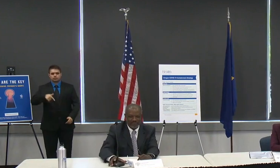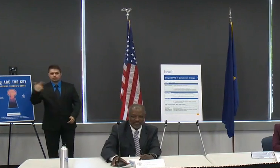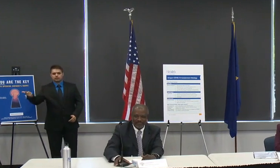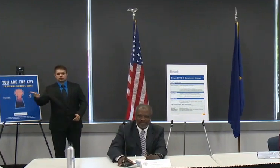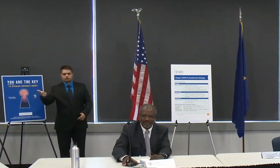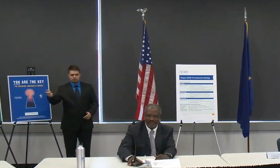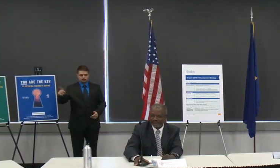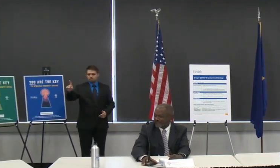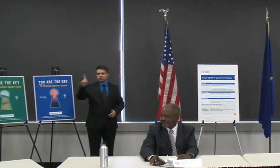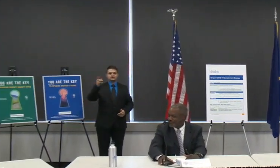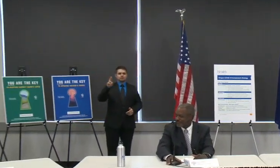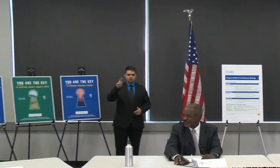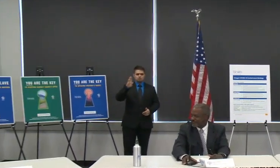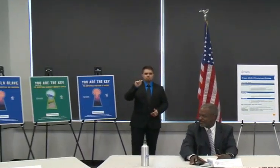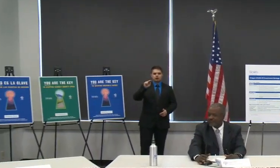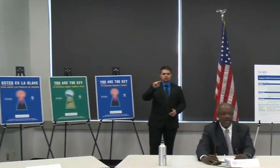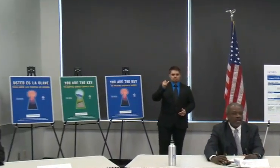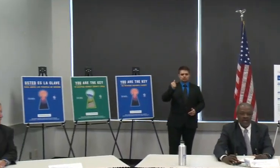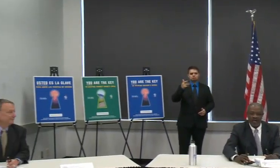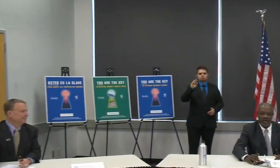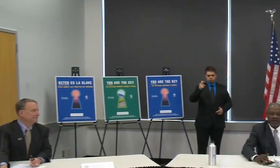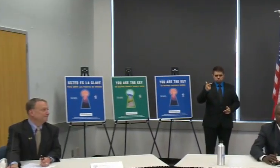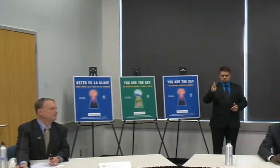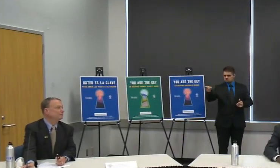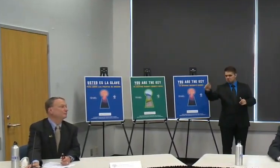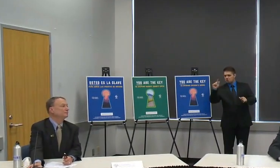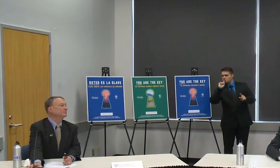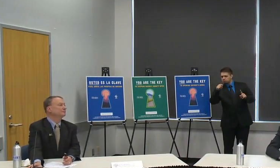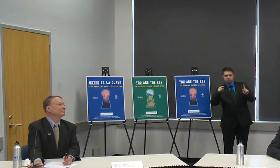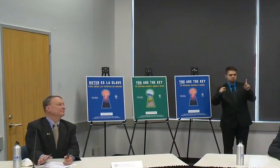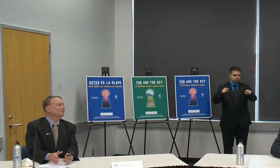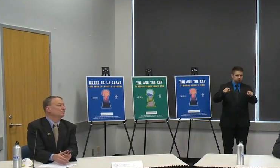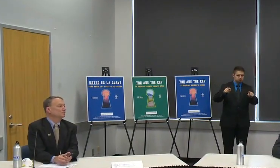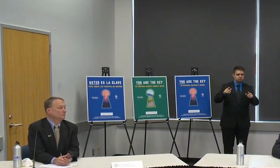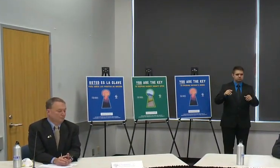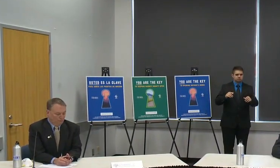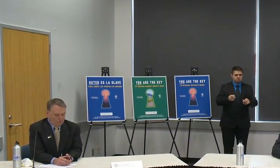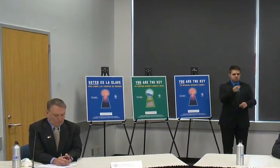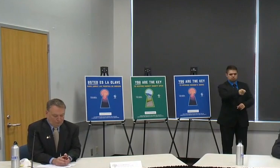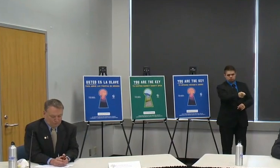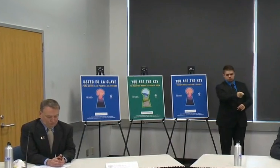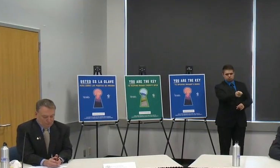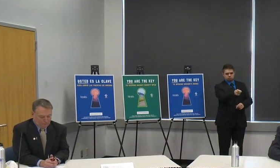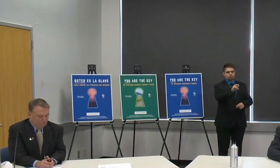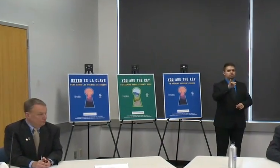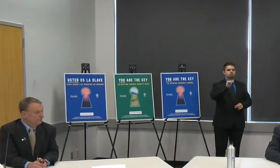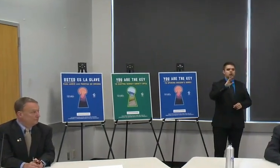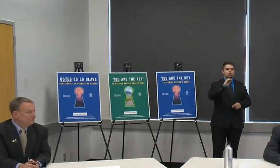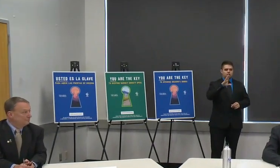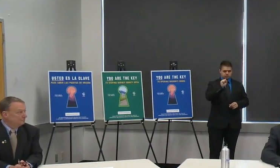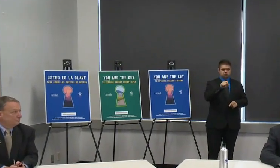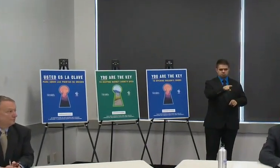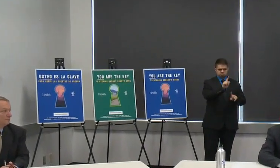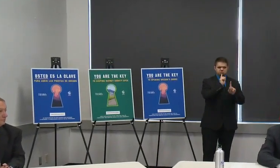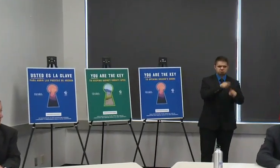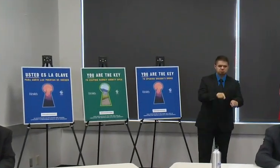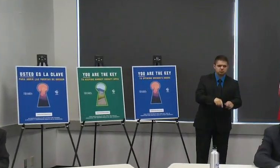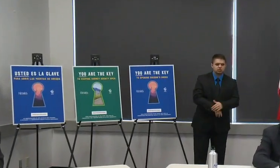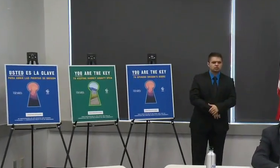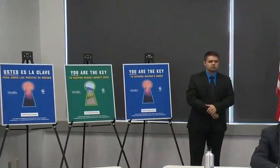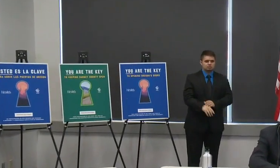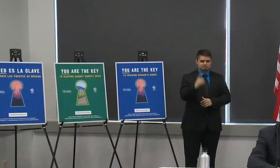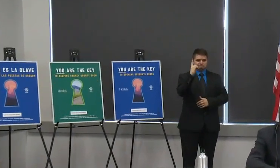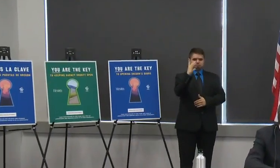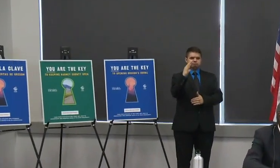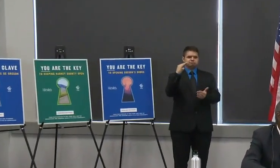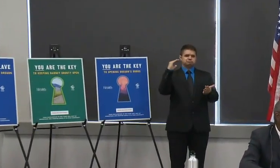and uh dr jacobs um well thank you for the question uh i think the first was a hundred thousand and when we would get